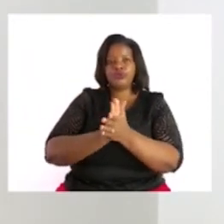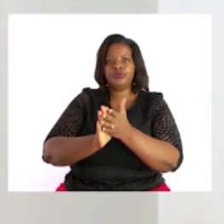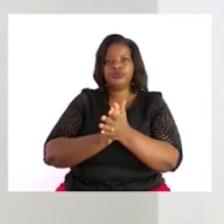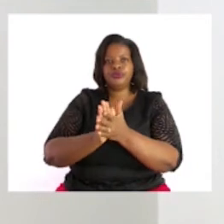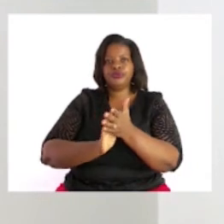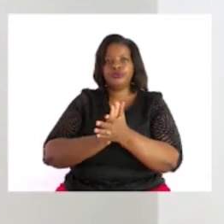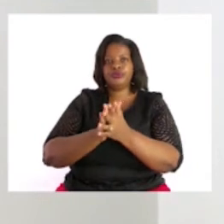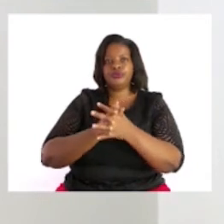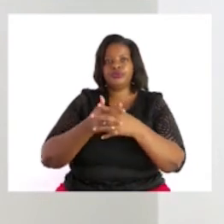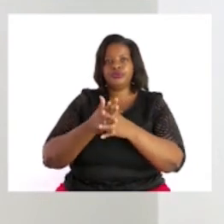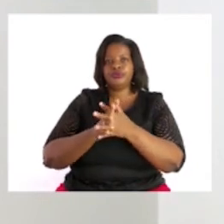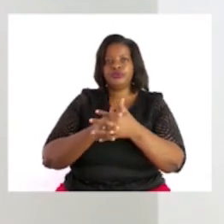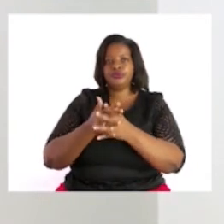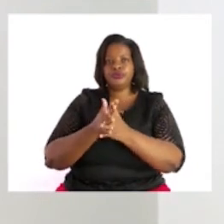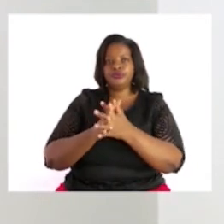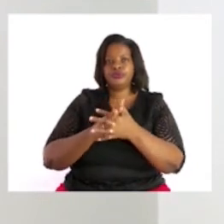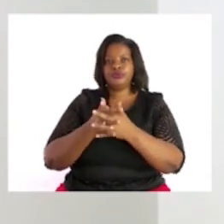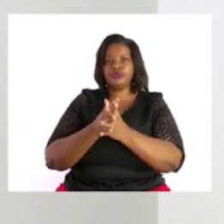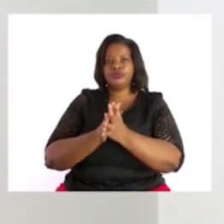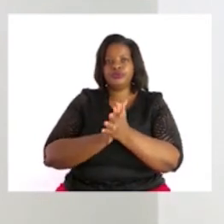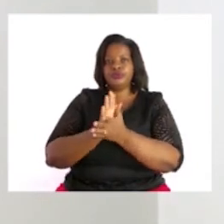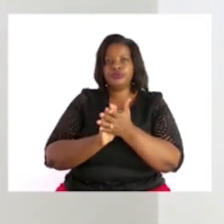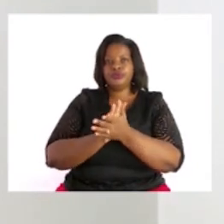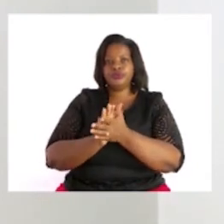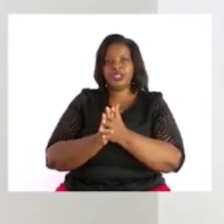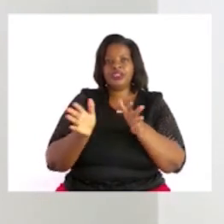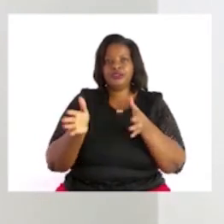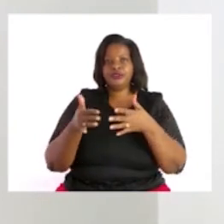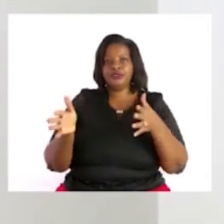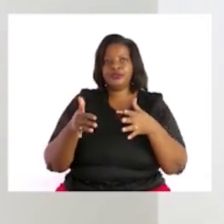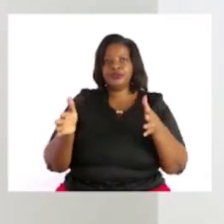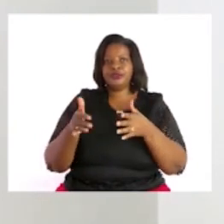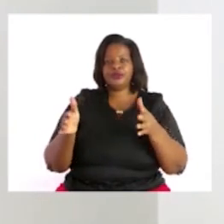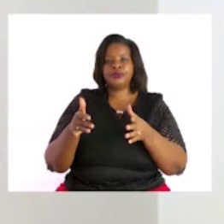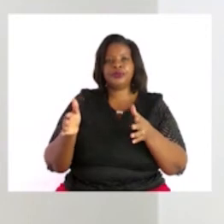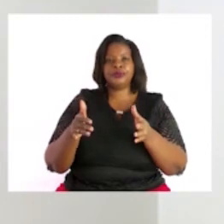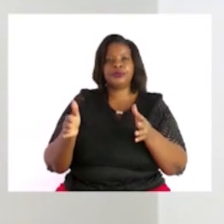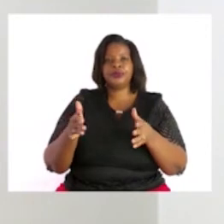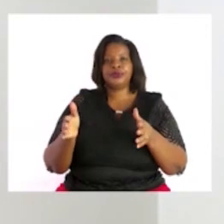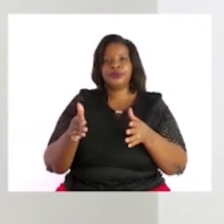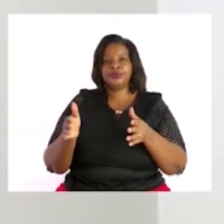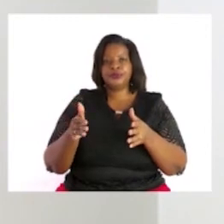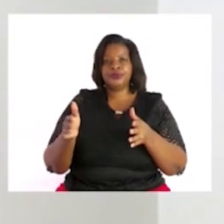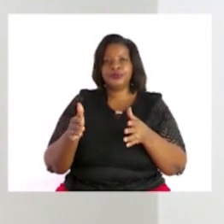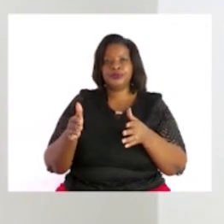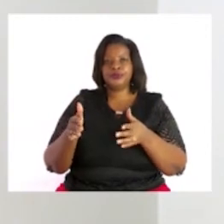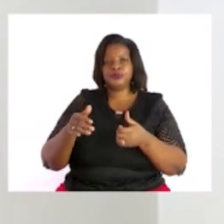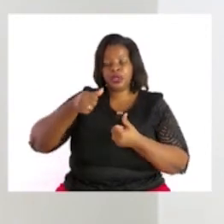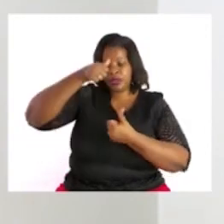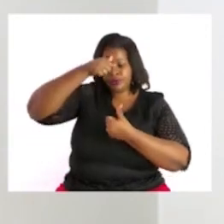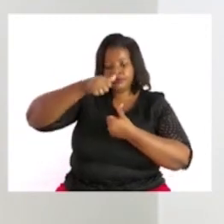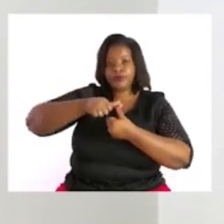your hands, in between fingers, let it dry. And let us remember to